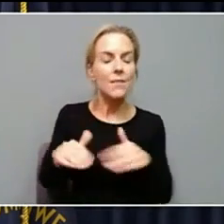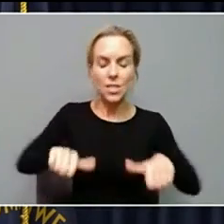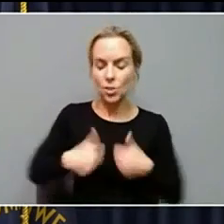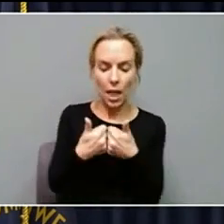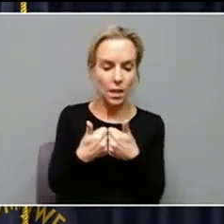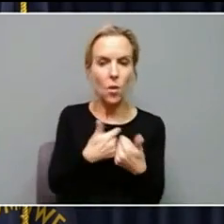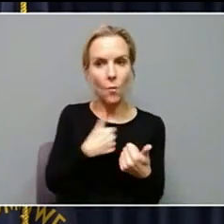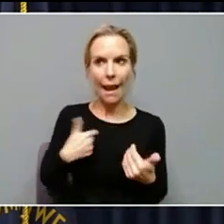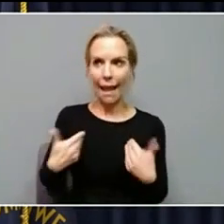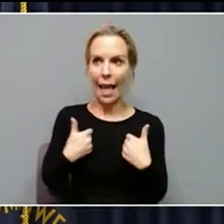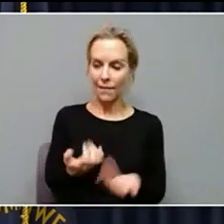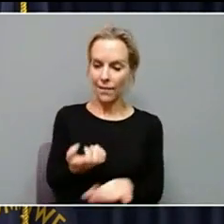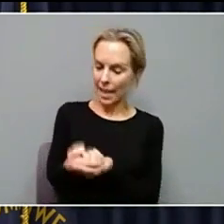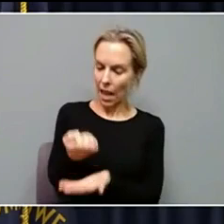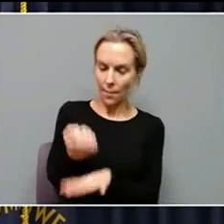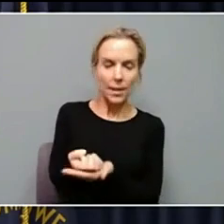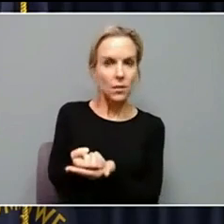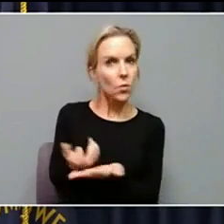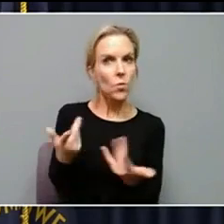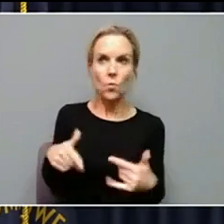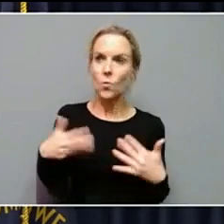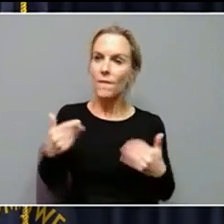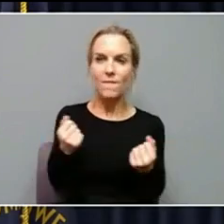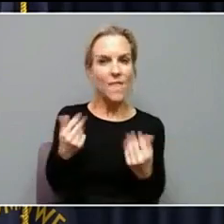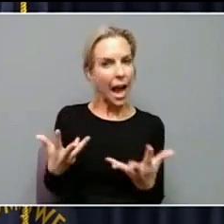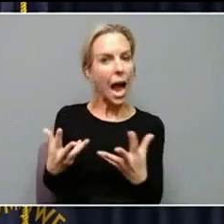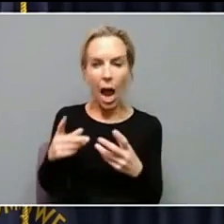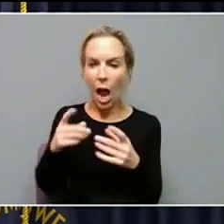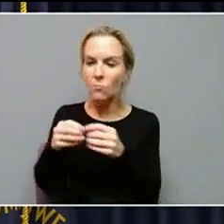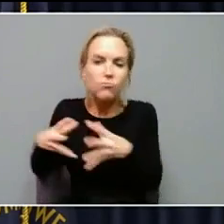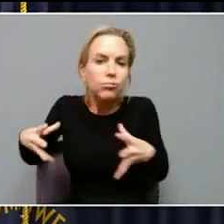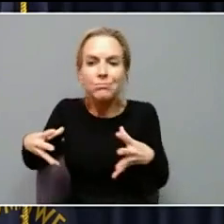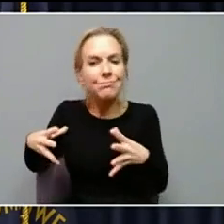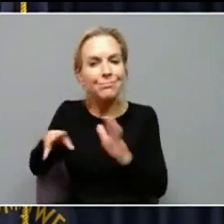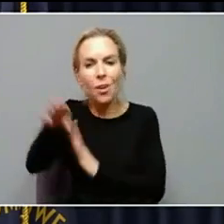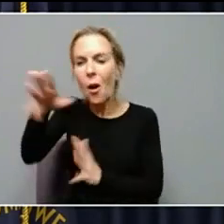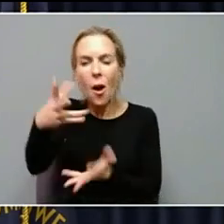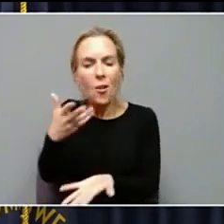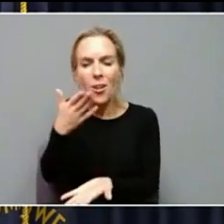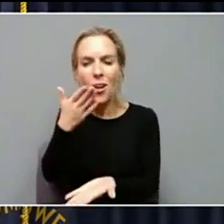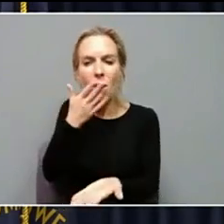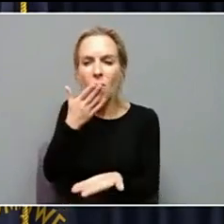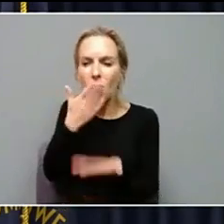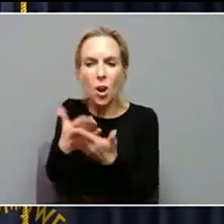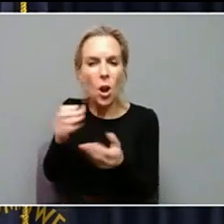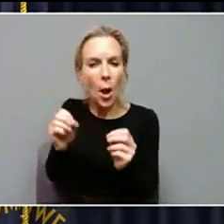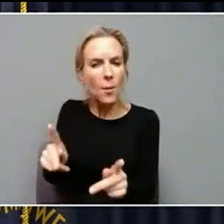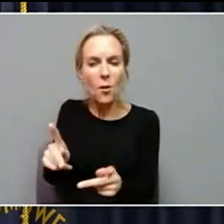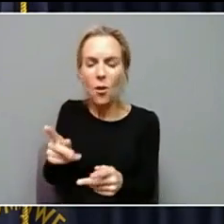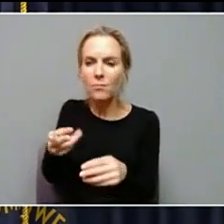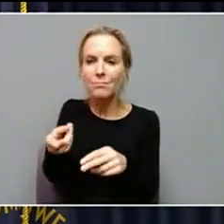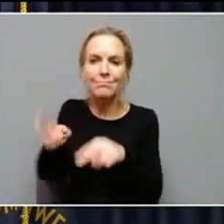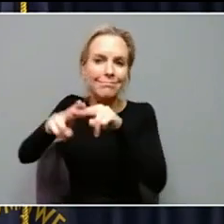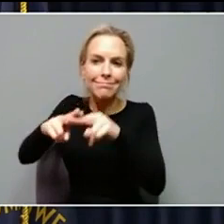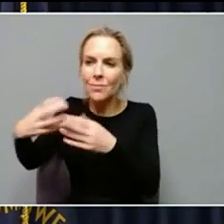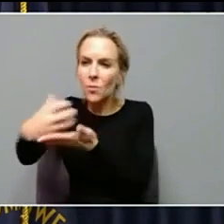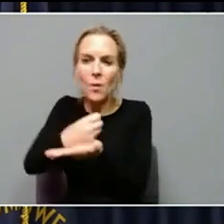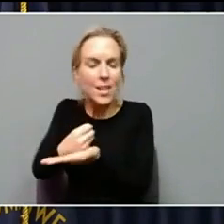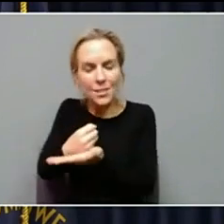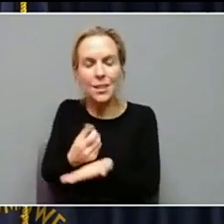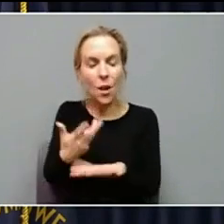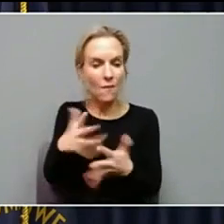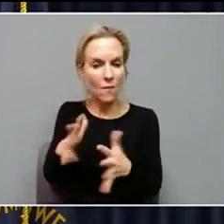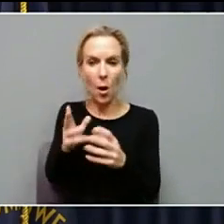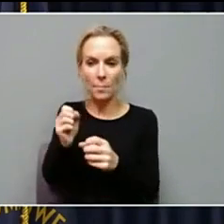economy that is on fire. More opportunity at higher wages. We've already surpassed last year in